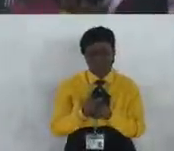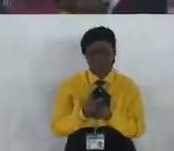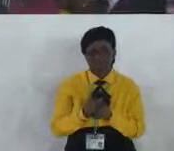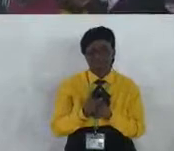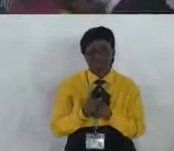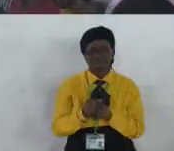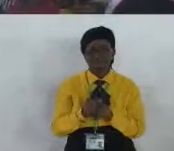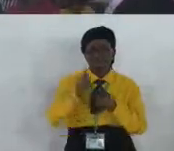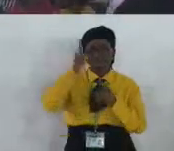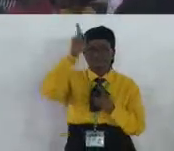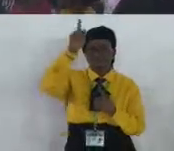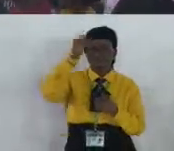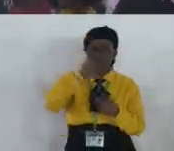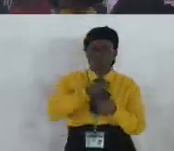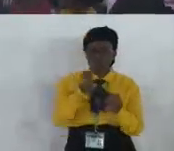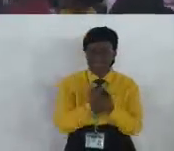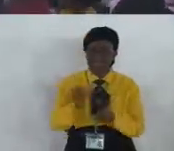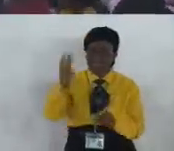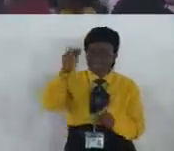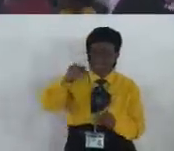You made them for your pleasure.